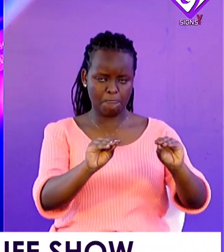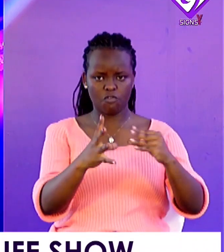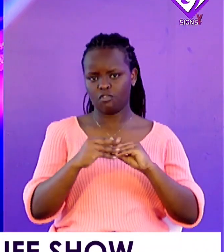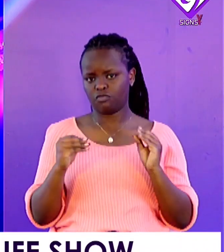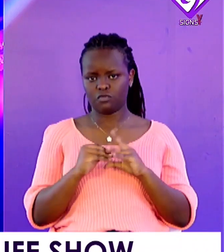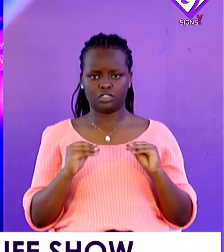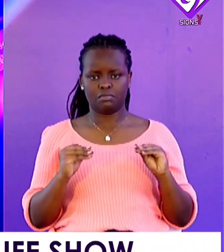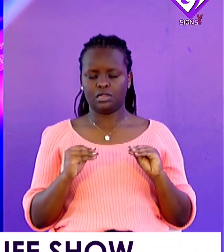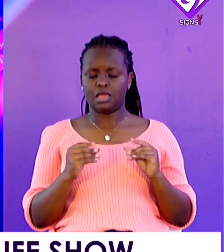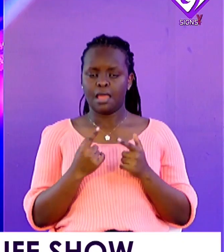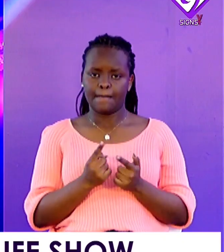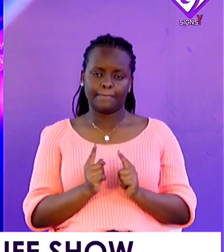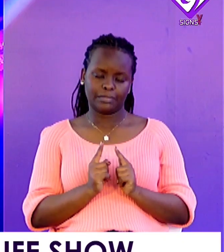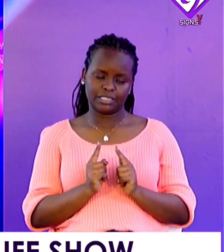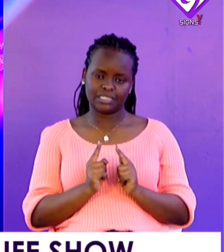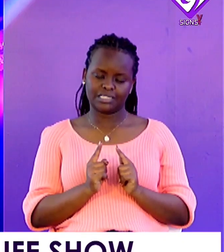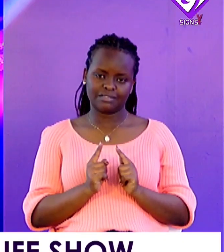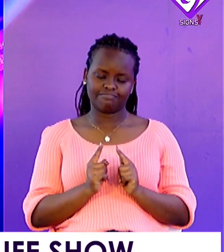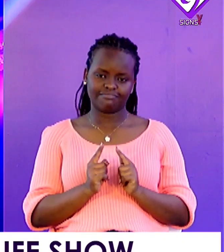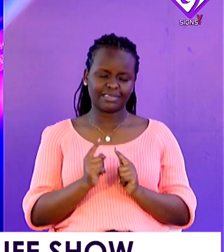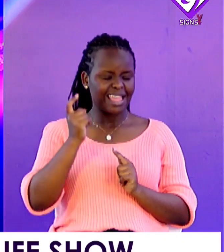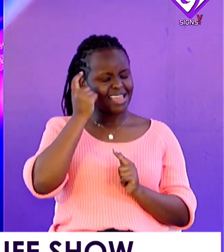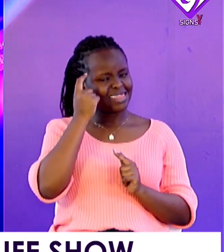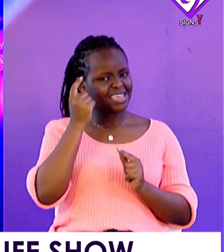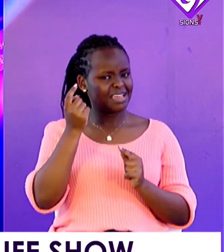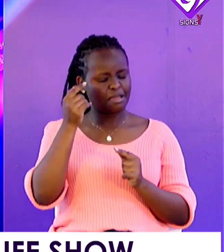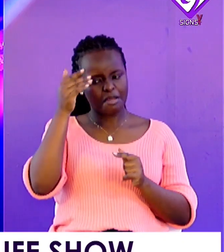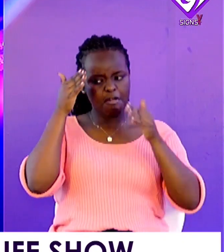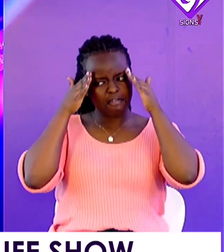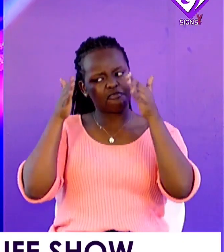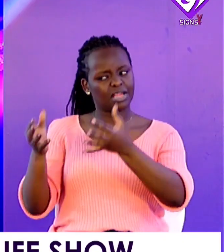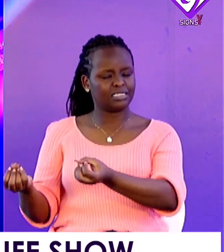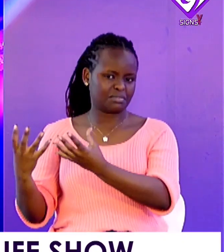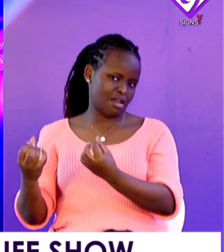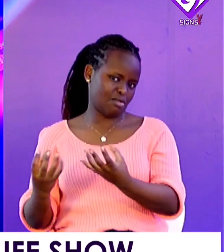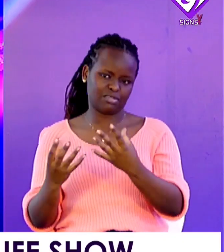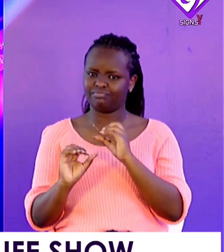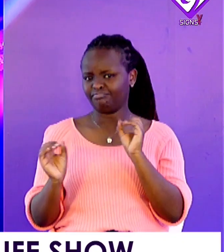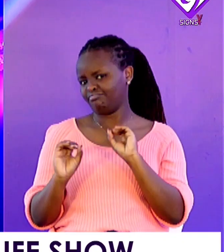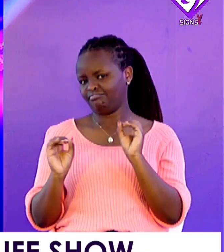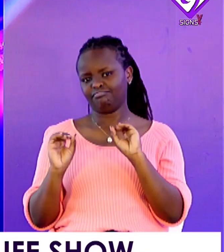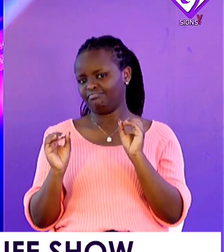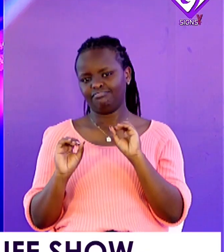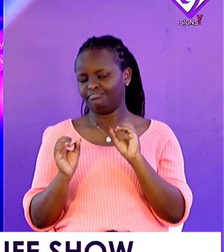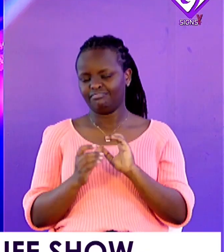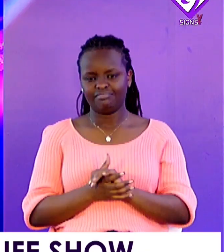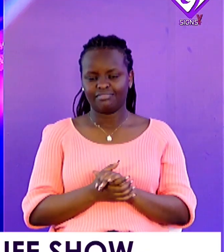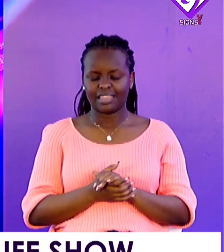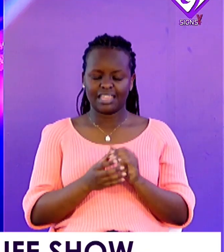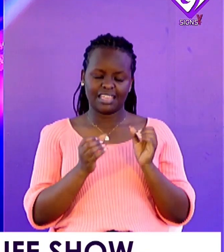But I don't, in my view, I don't think that is the case